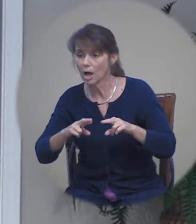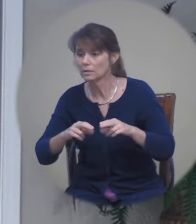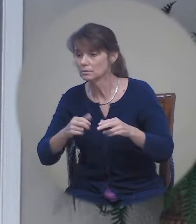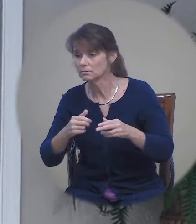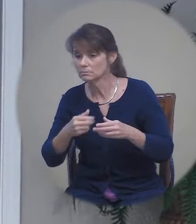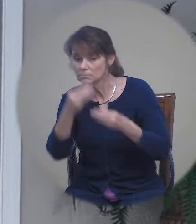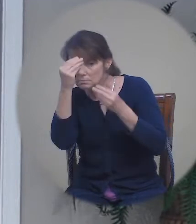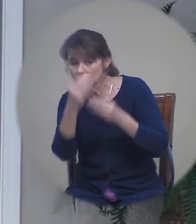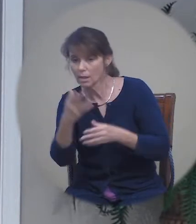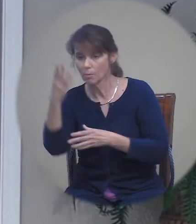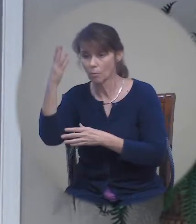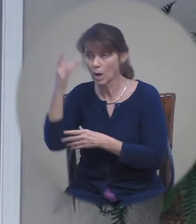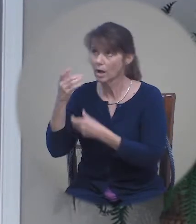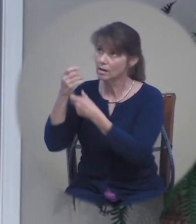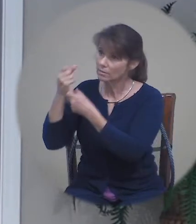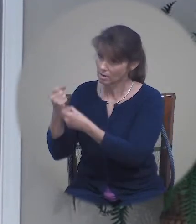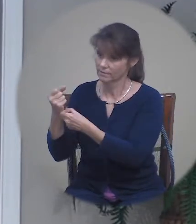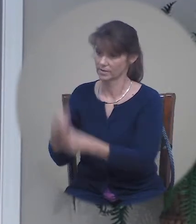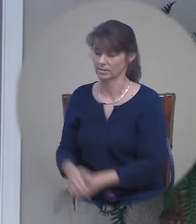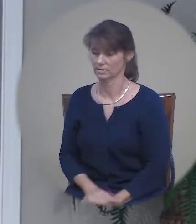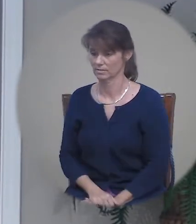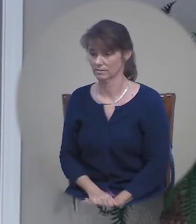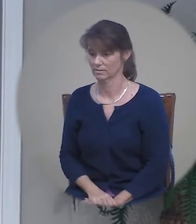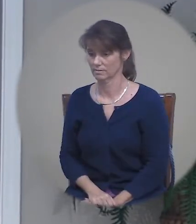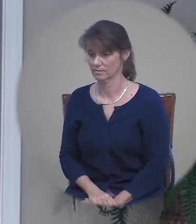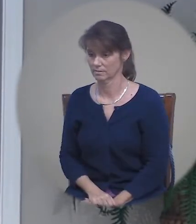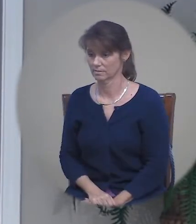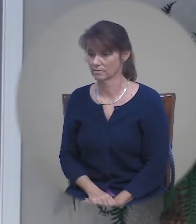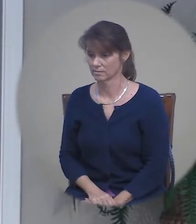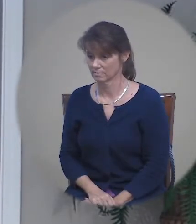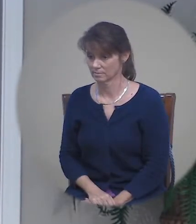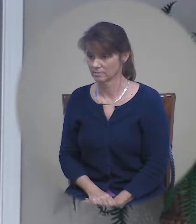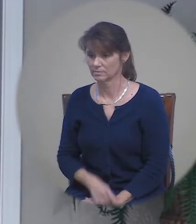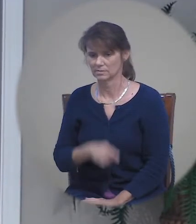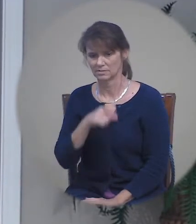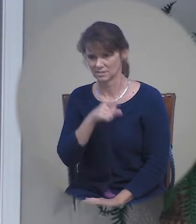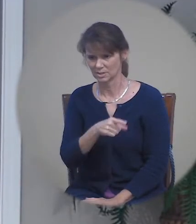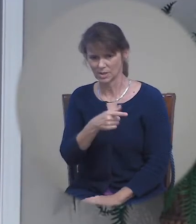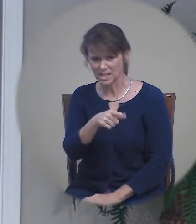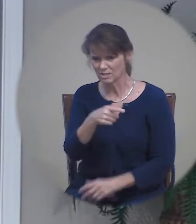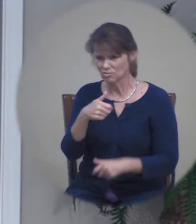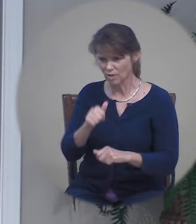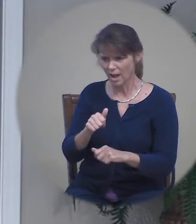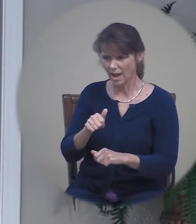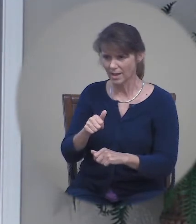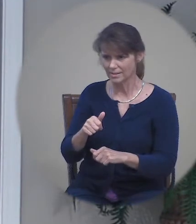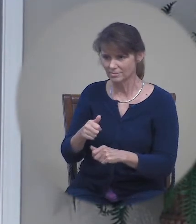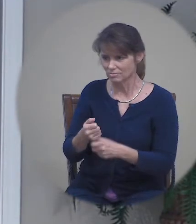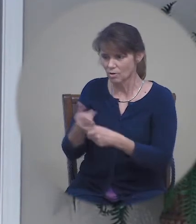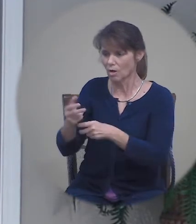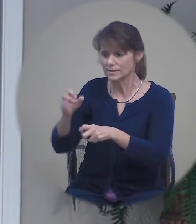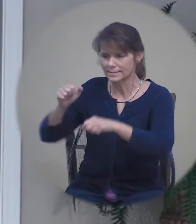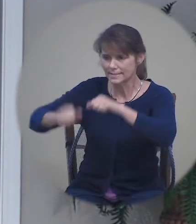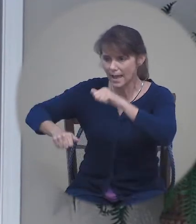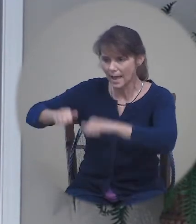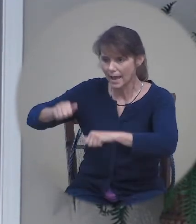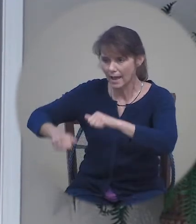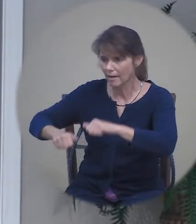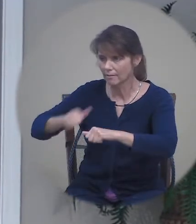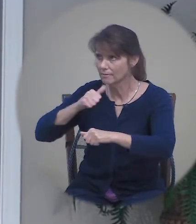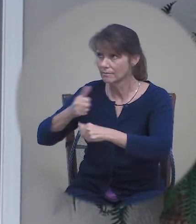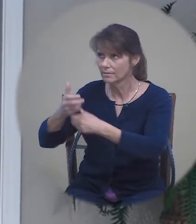a question that derided the people and to cause them to cast doubts on their trust in God, the fact of the matter